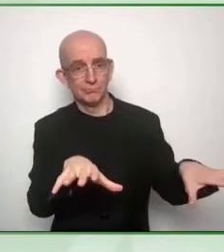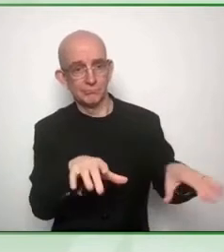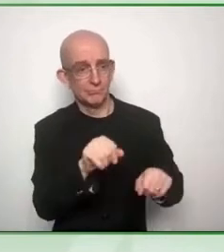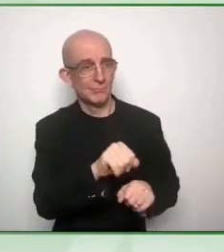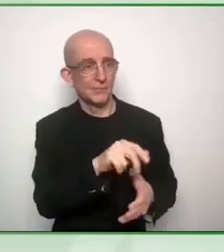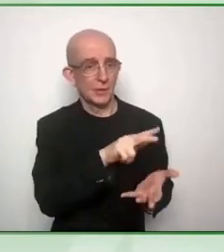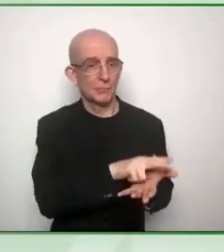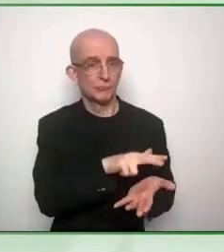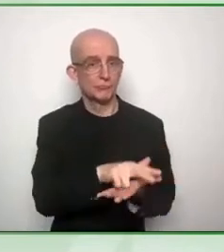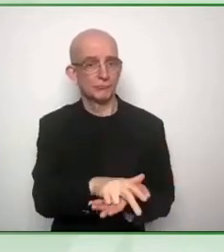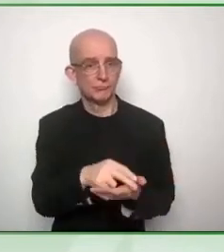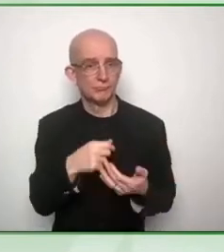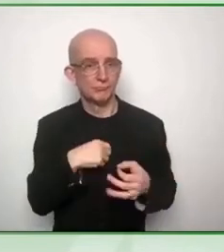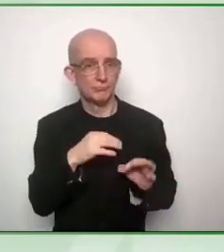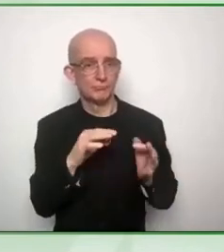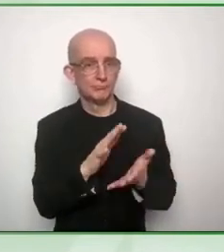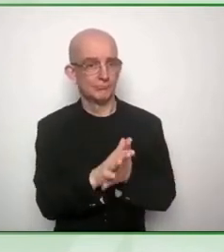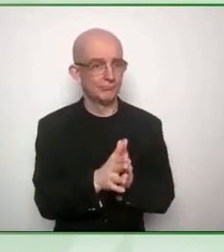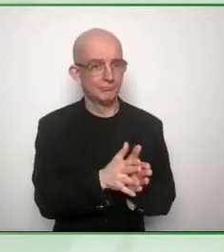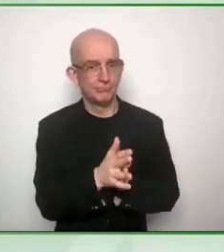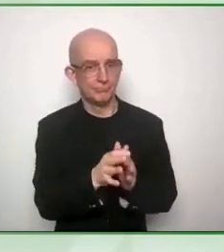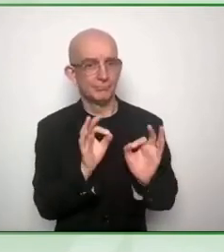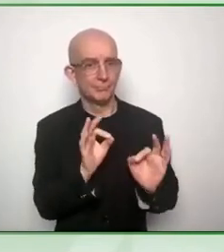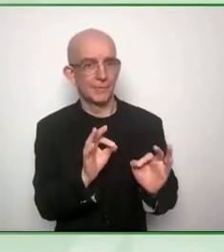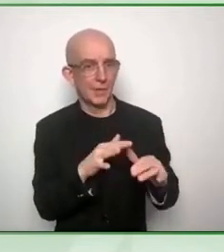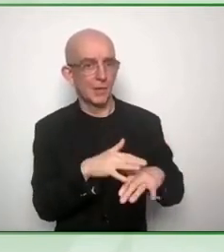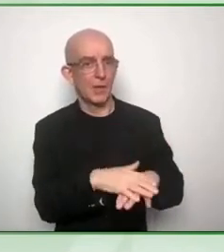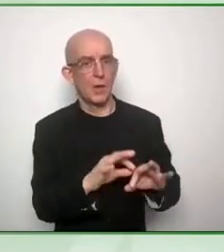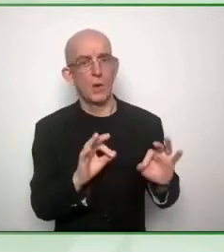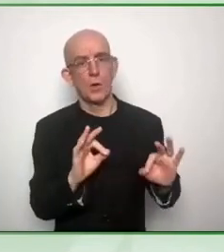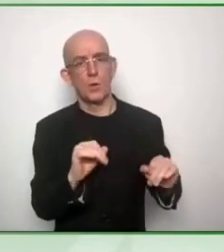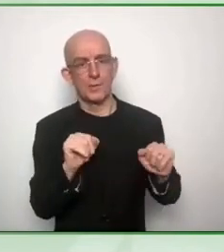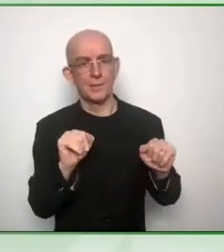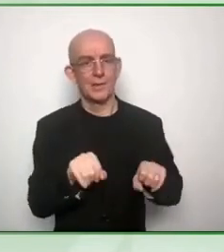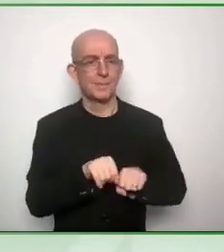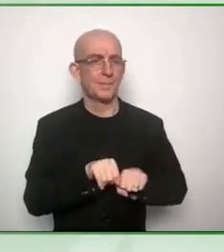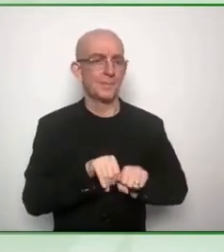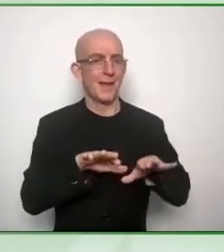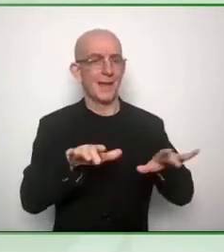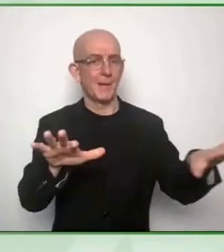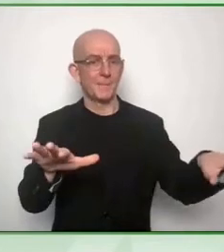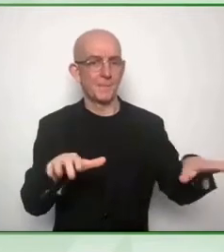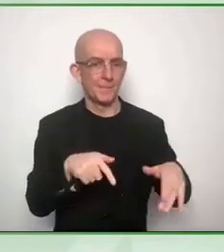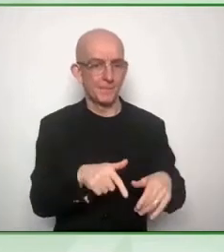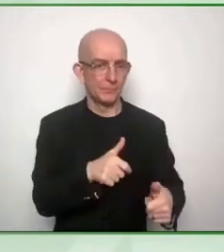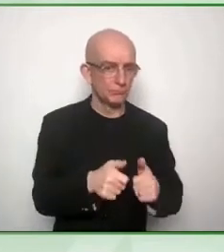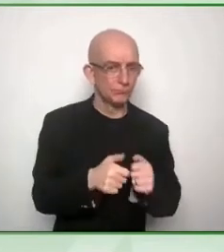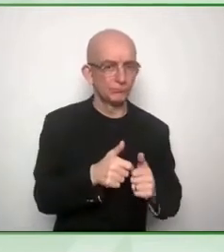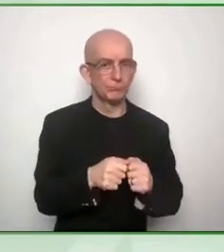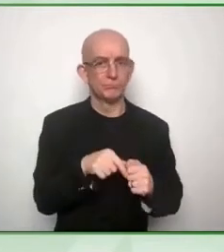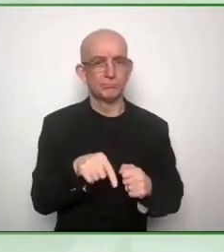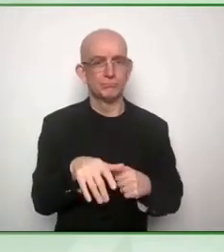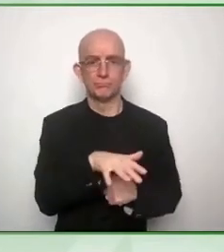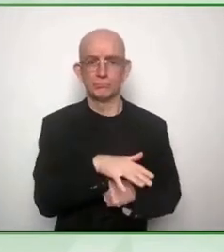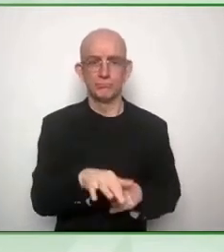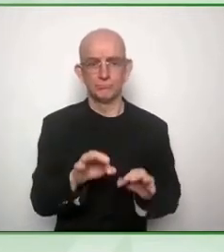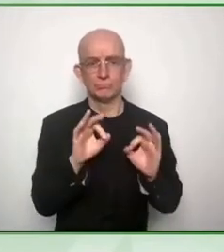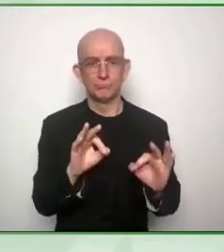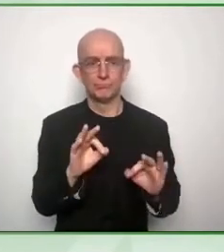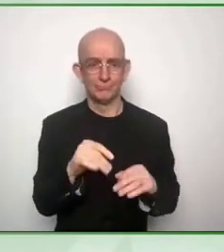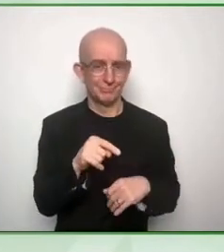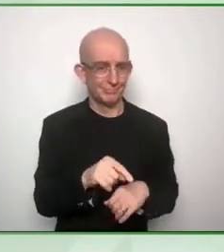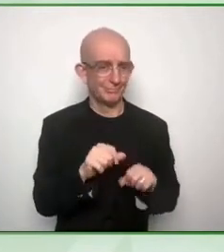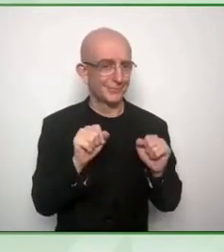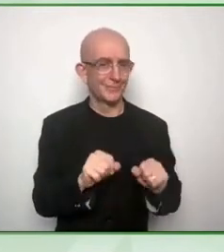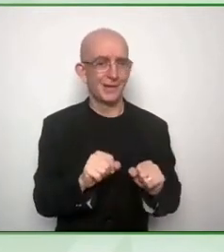I have a lovely roadmap that I would like to start enabling at some point, but I need to first get some business going and start getting the